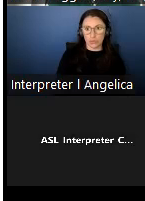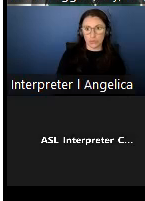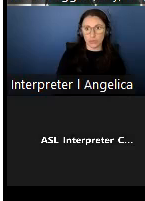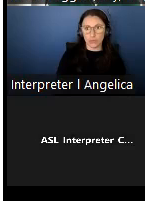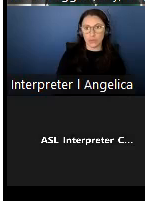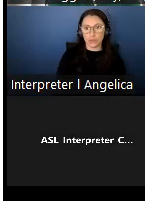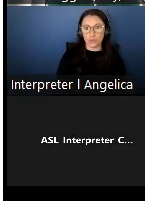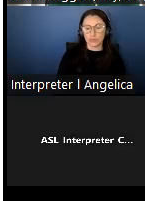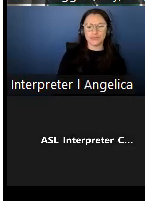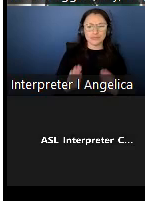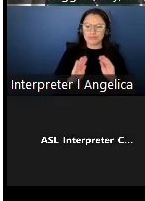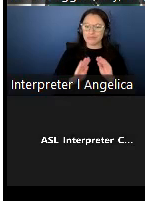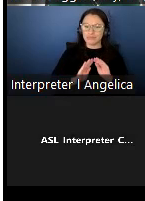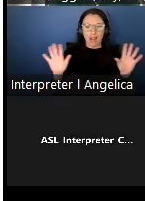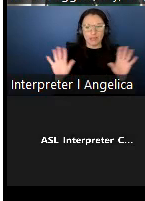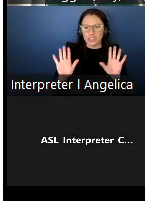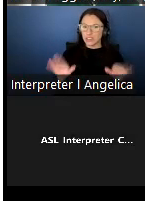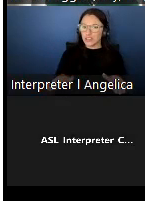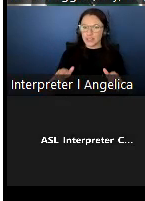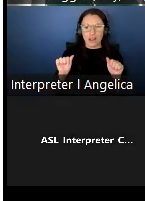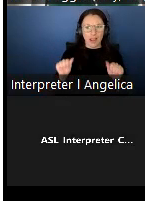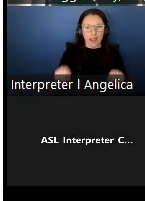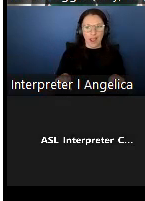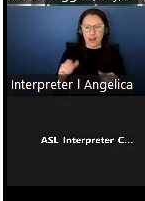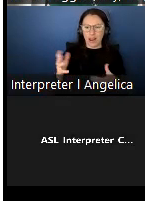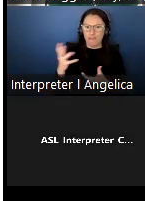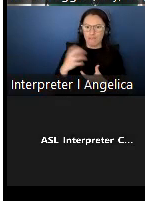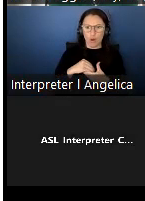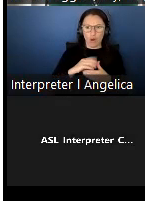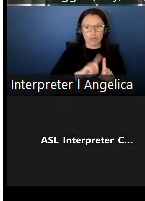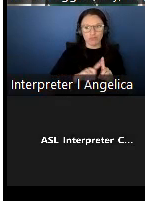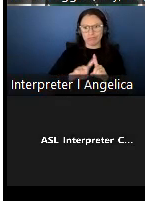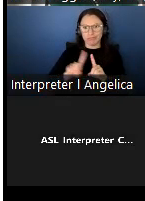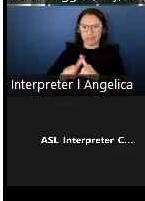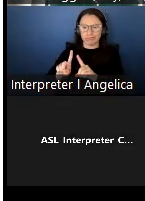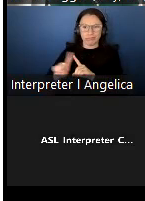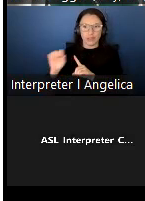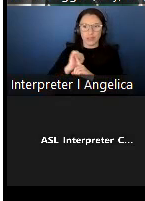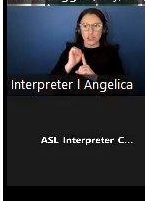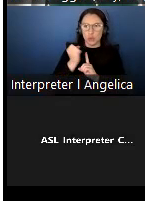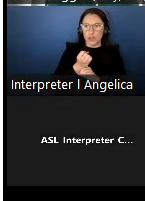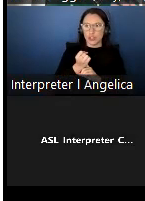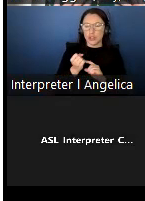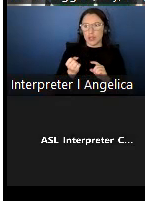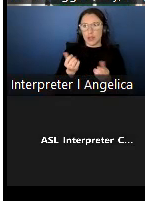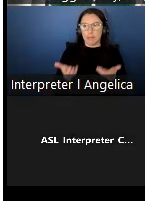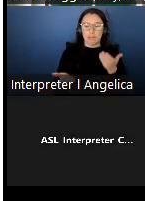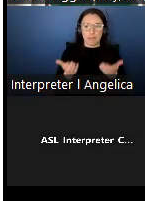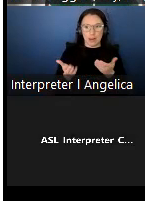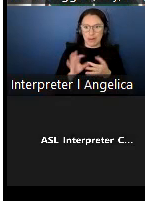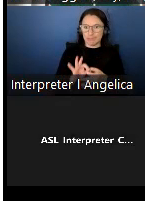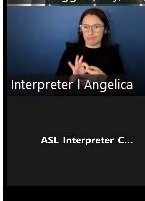Now, obviously, this can also involve a lot of different situations, whether that's pertaining to how you all